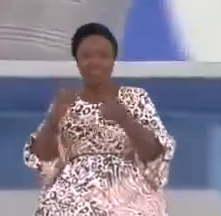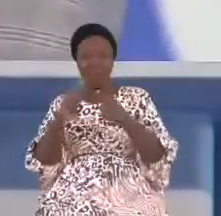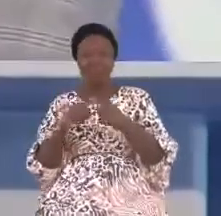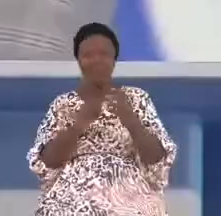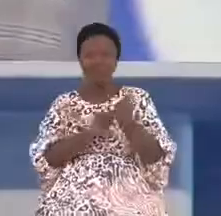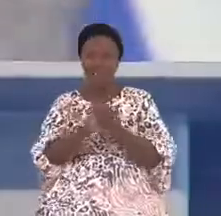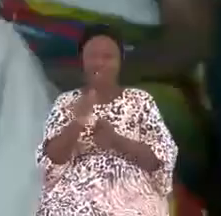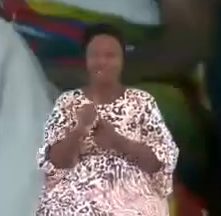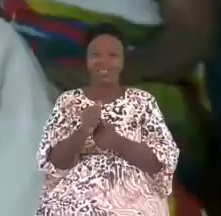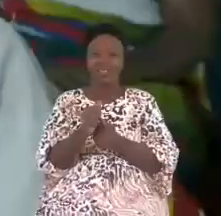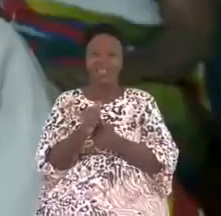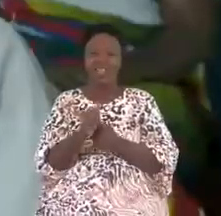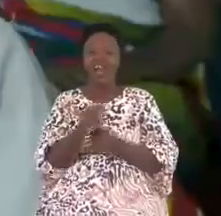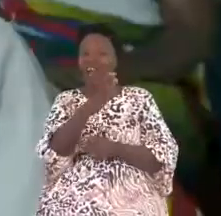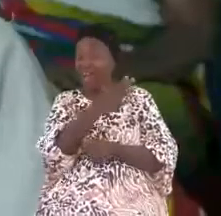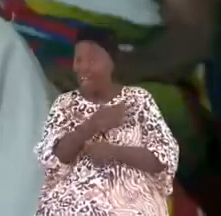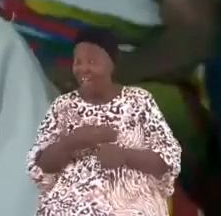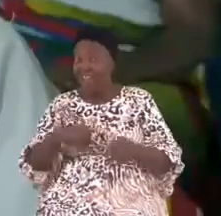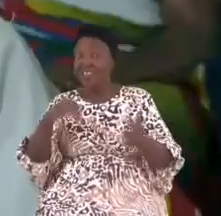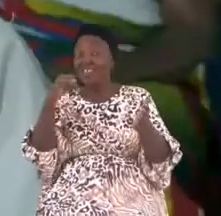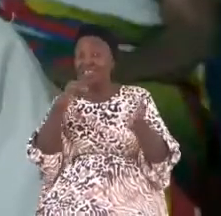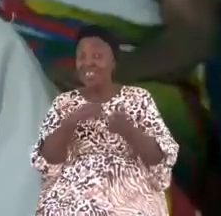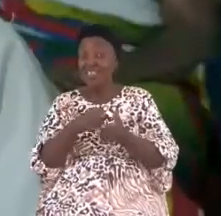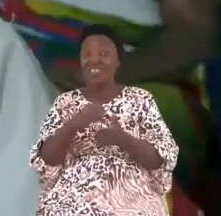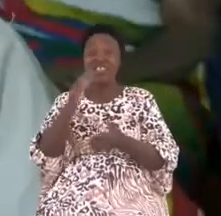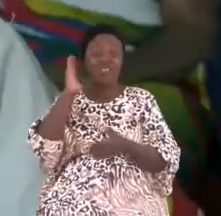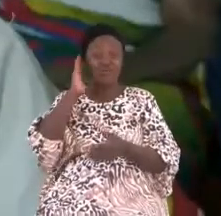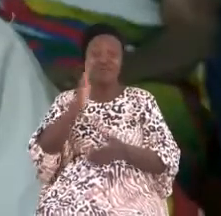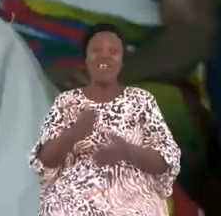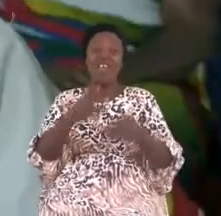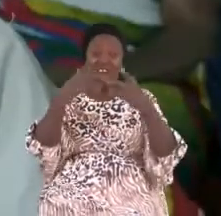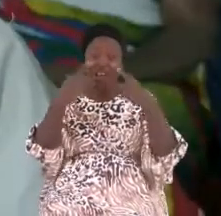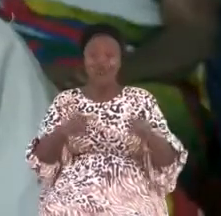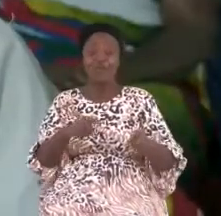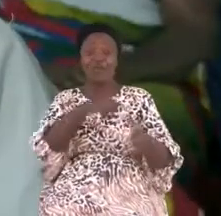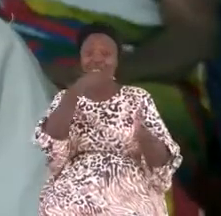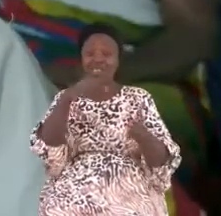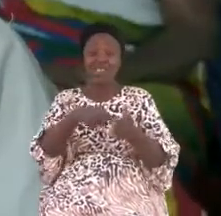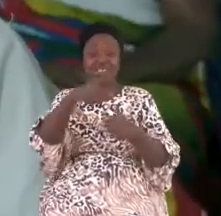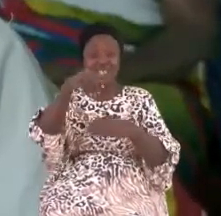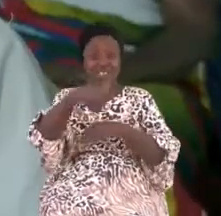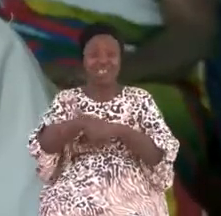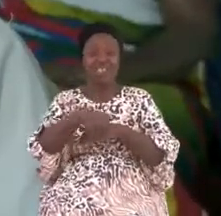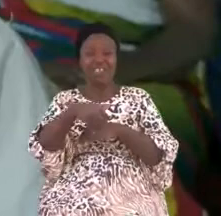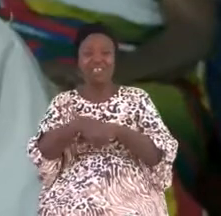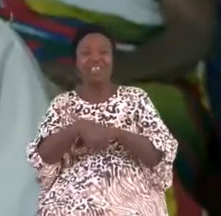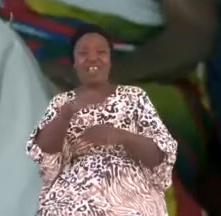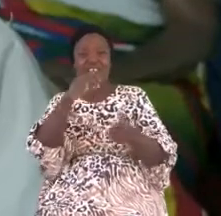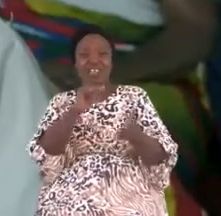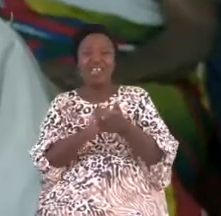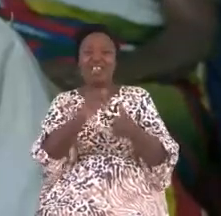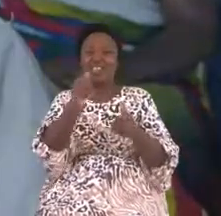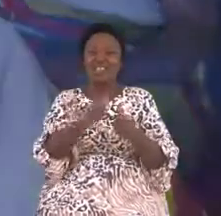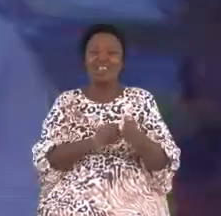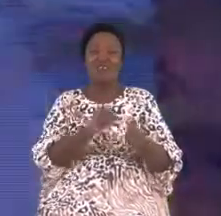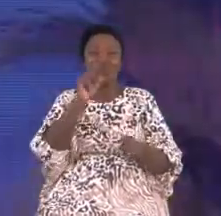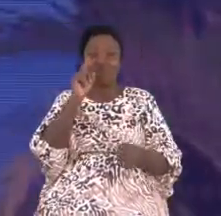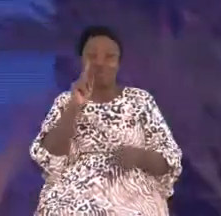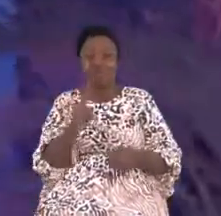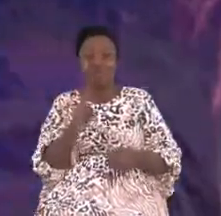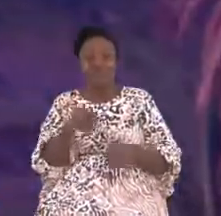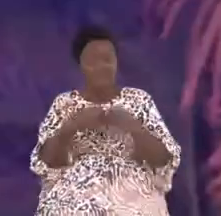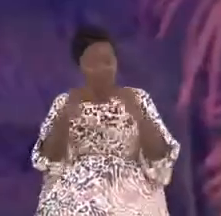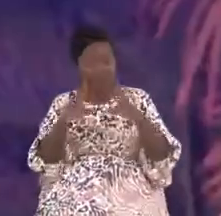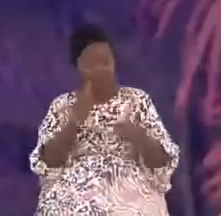pass and it will happen tonight that everyone how many